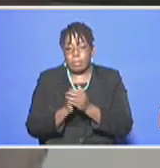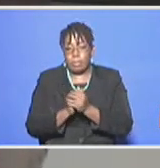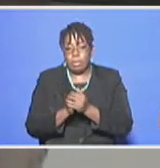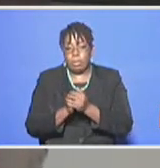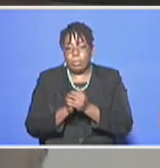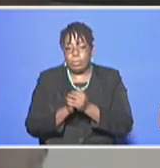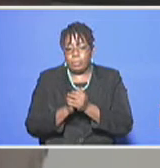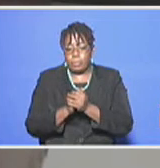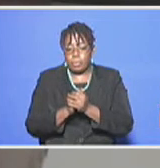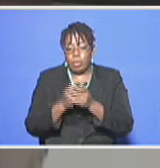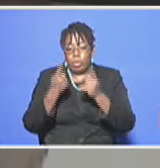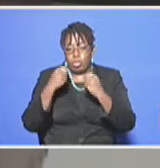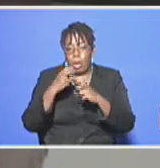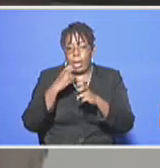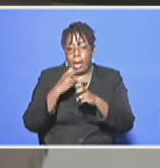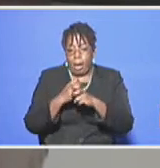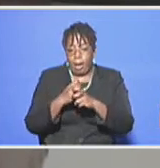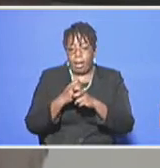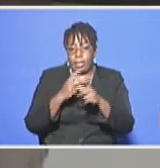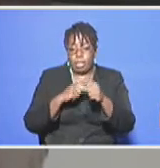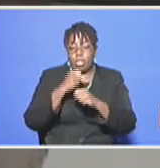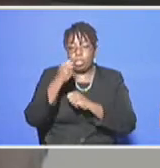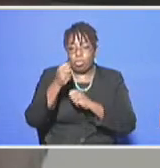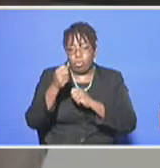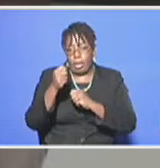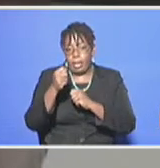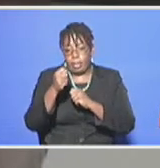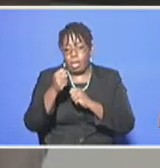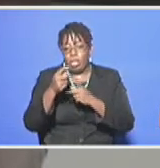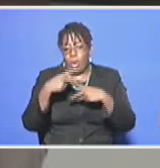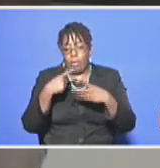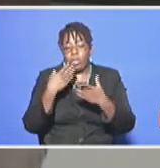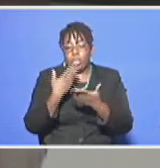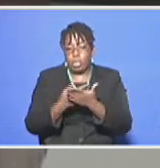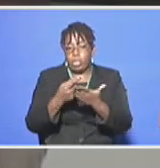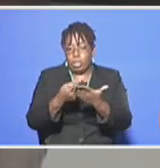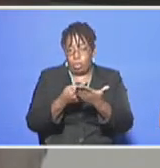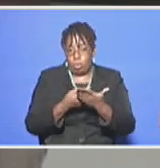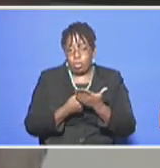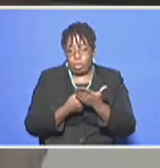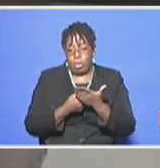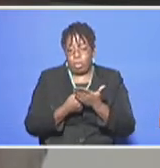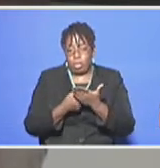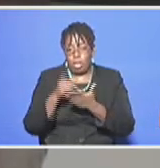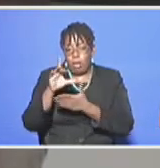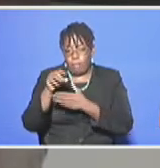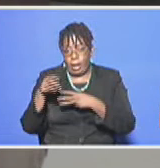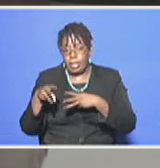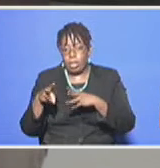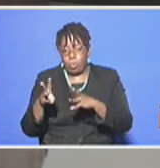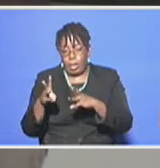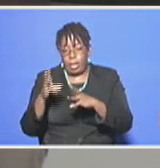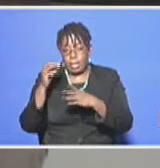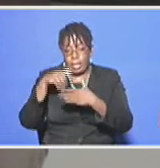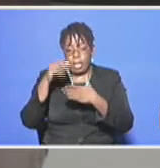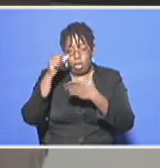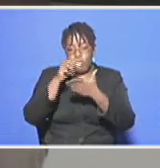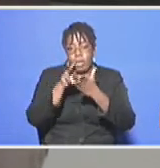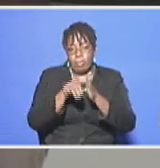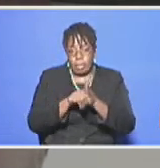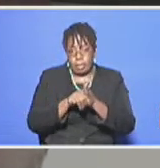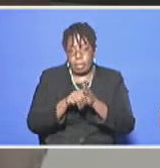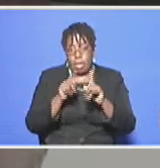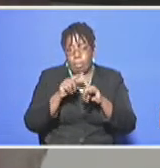the trade war. We tried very hard to have negotiations with the U.S., finally leading to an agreement. But